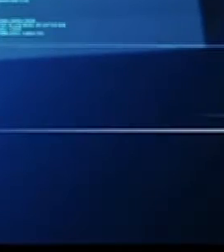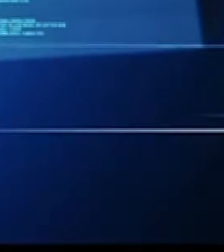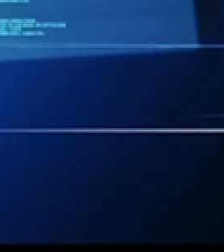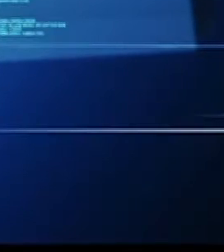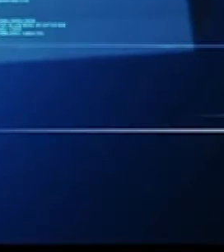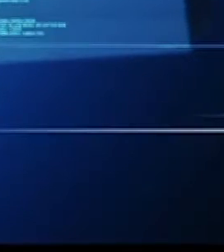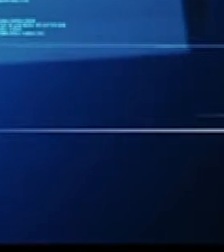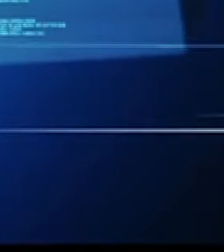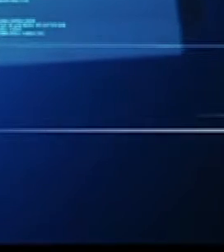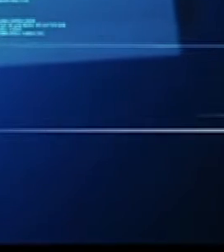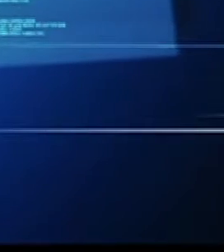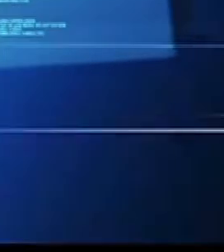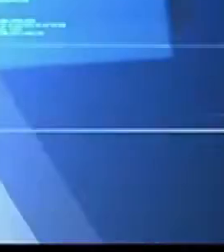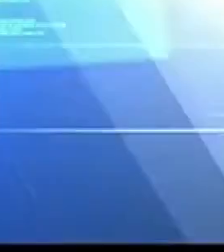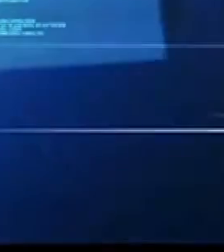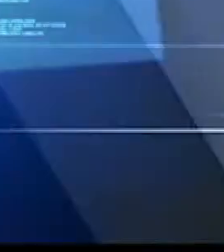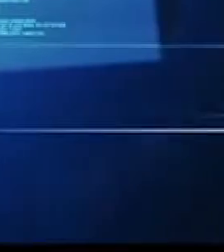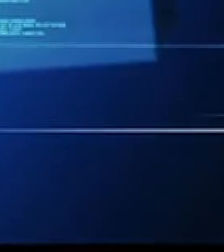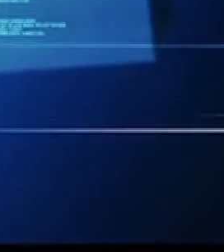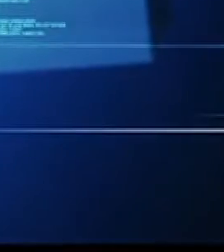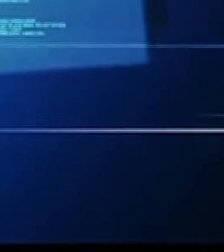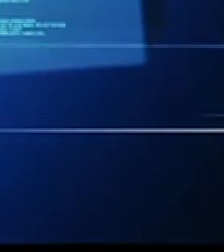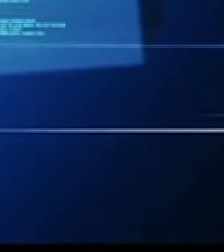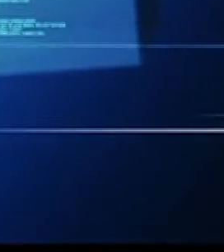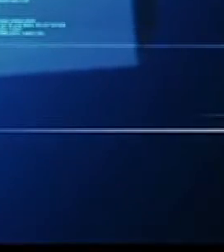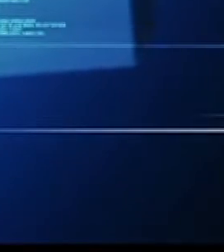ZNS Total Sports.